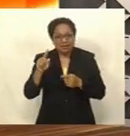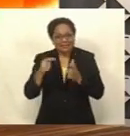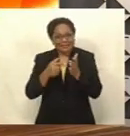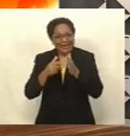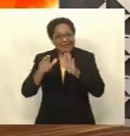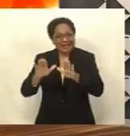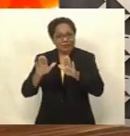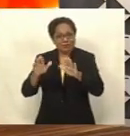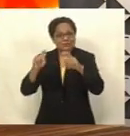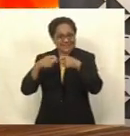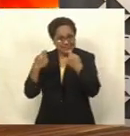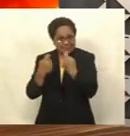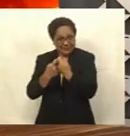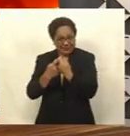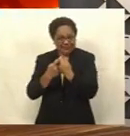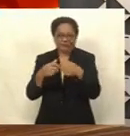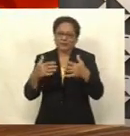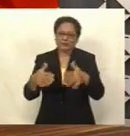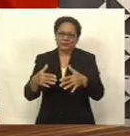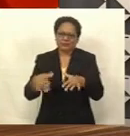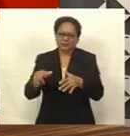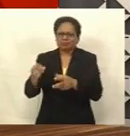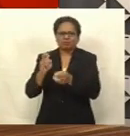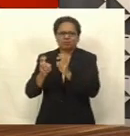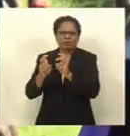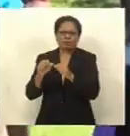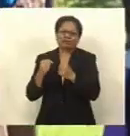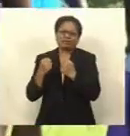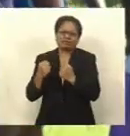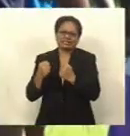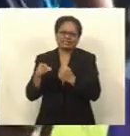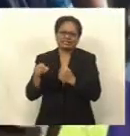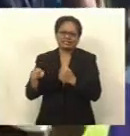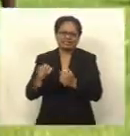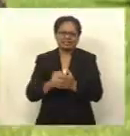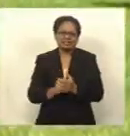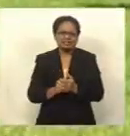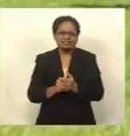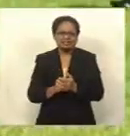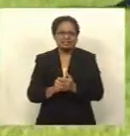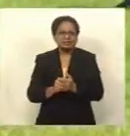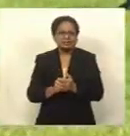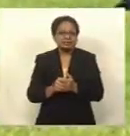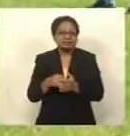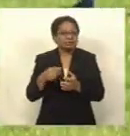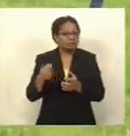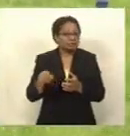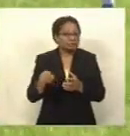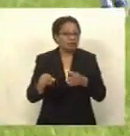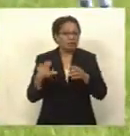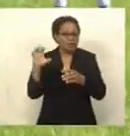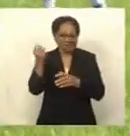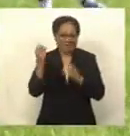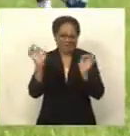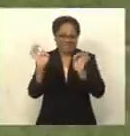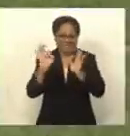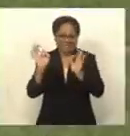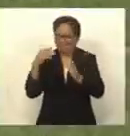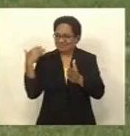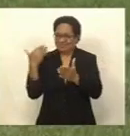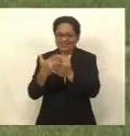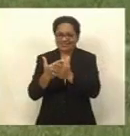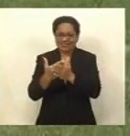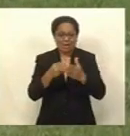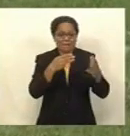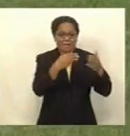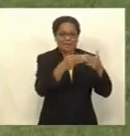Tailevu provincial side in the Skipper Provincial Cup competition. With no wins so far this season, manager Epeli Sovalevu says a lot